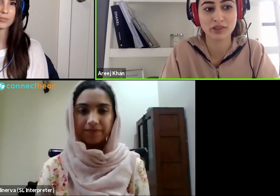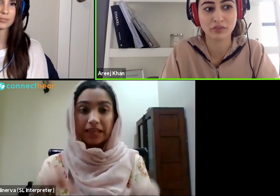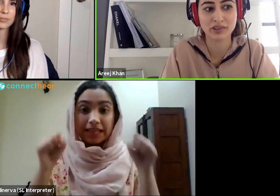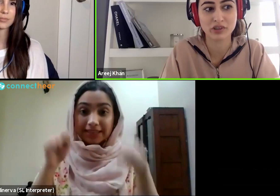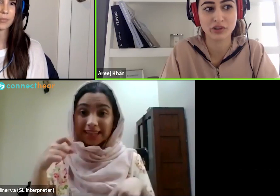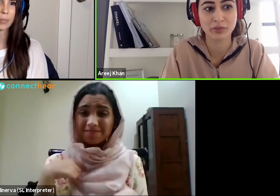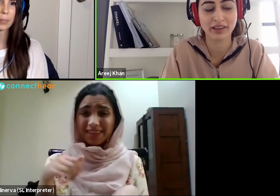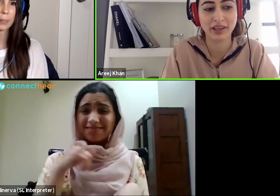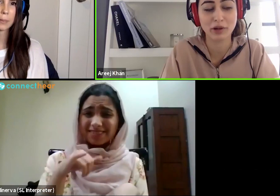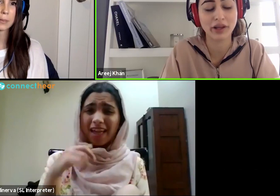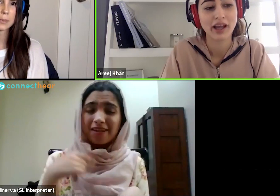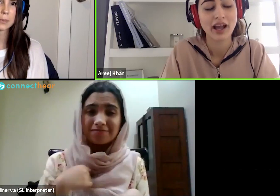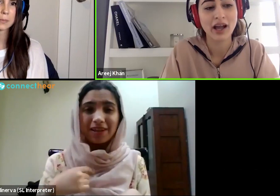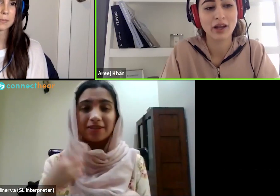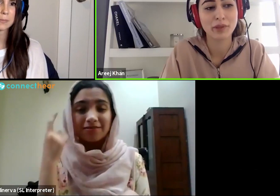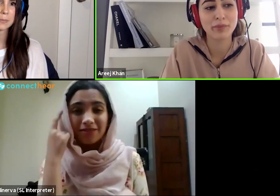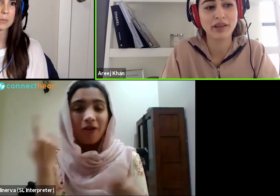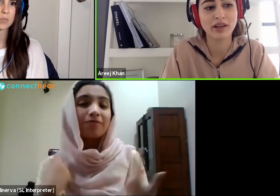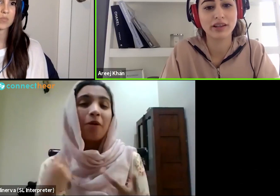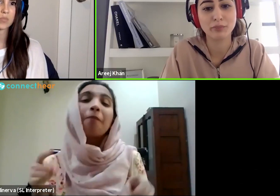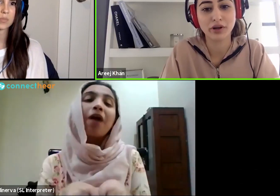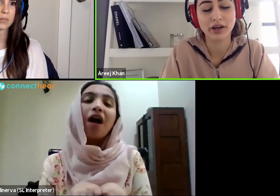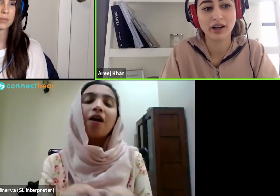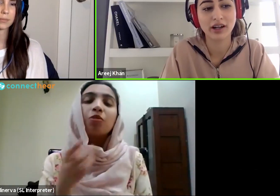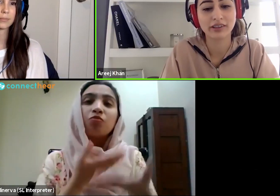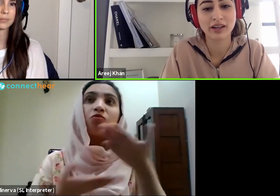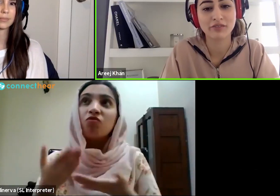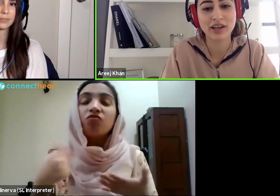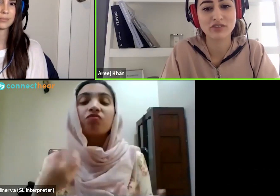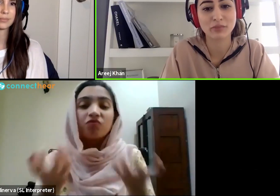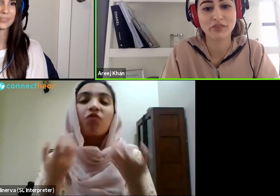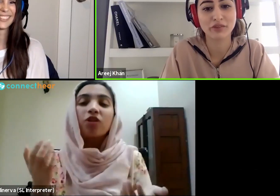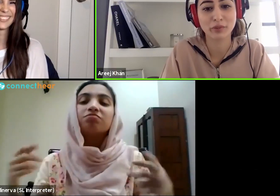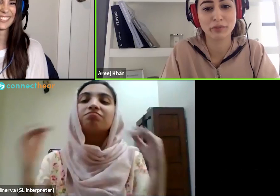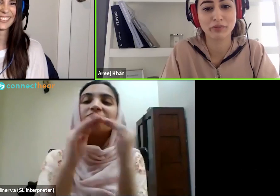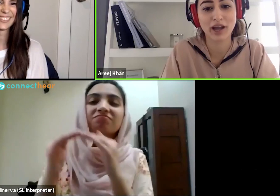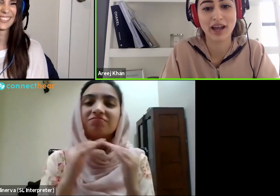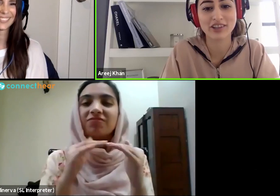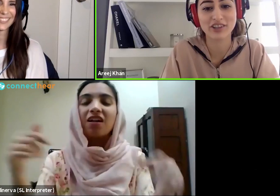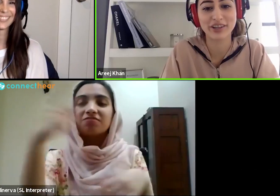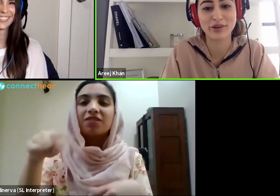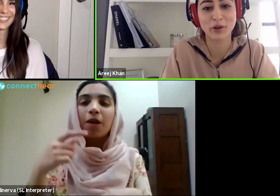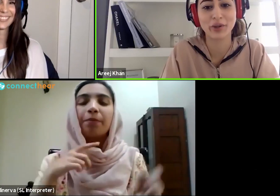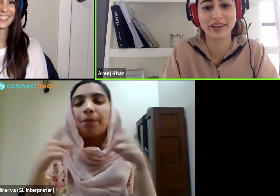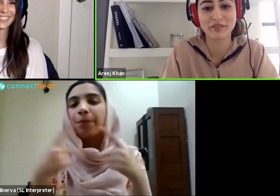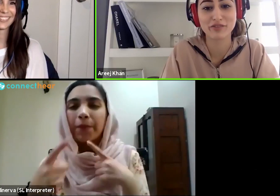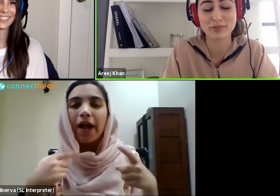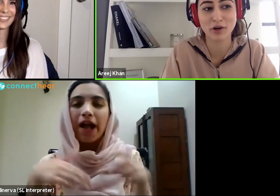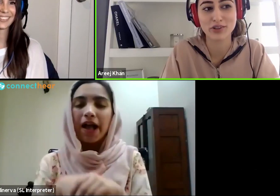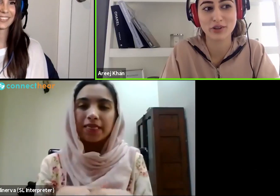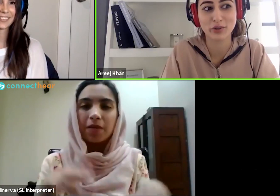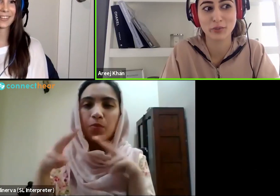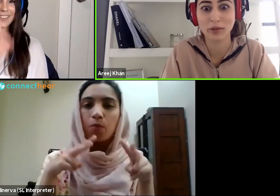withdraw myself from the situation. I'm going to think about it. And me being a Libra, I'll get advice from everyone before I actually go and give